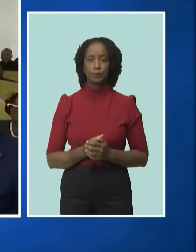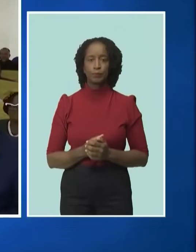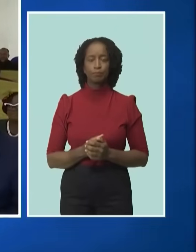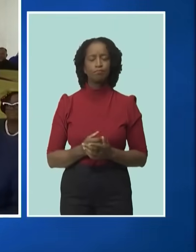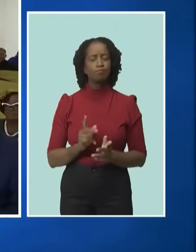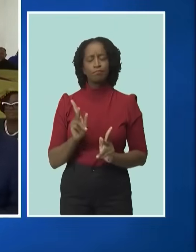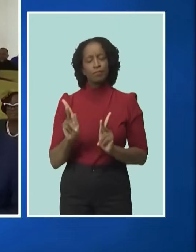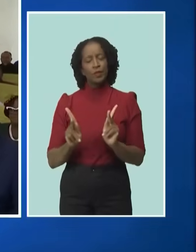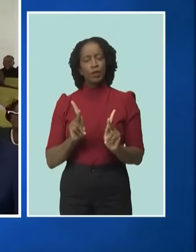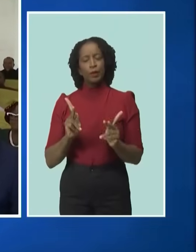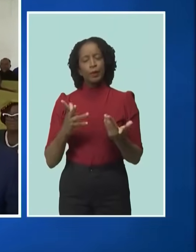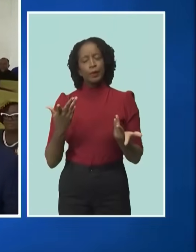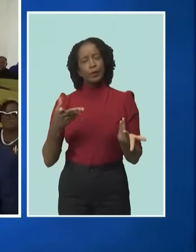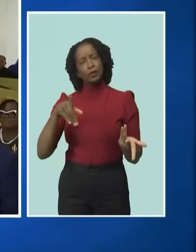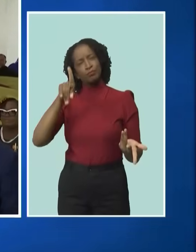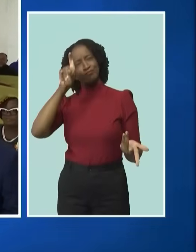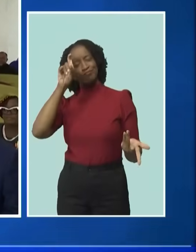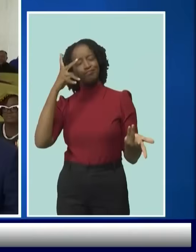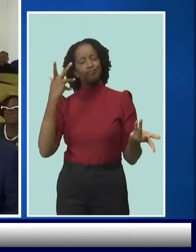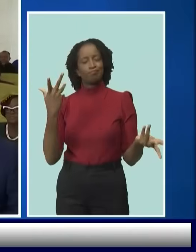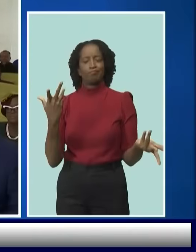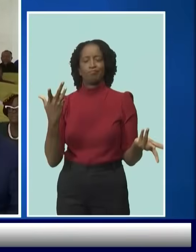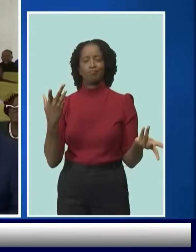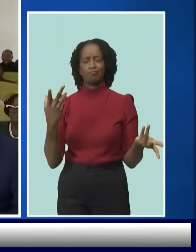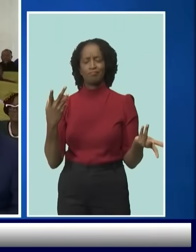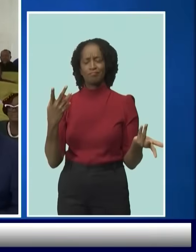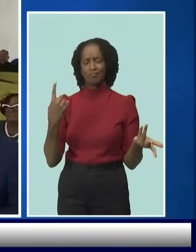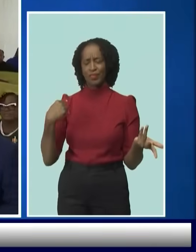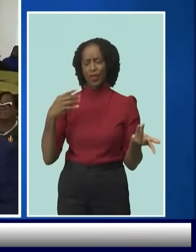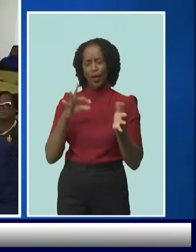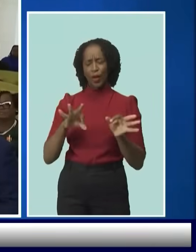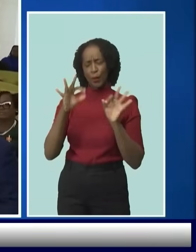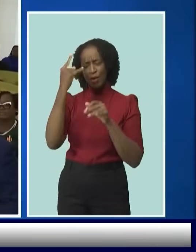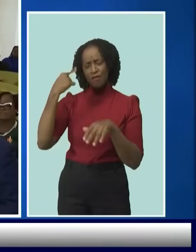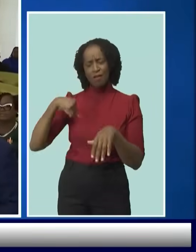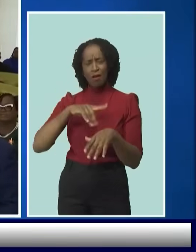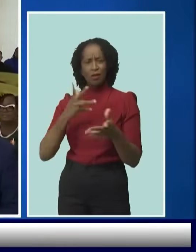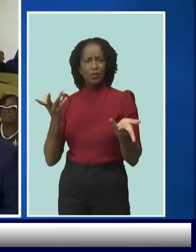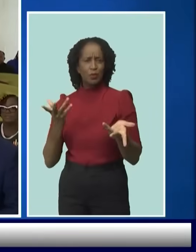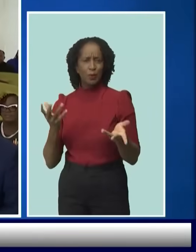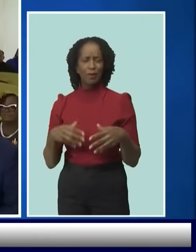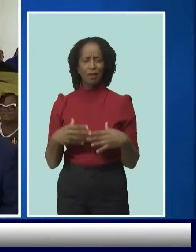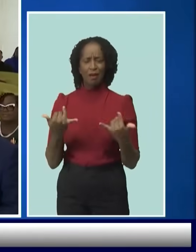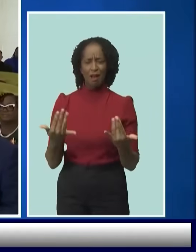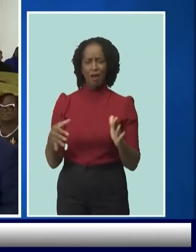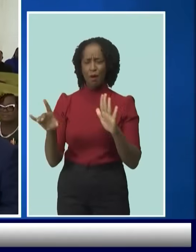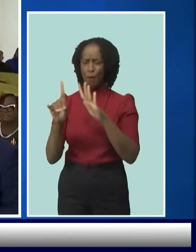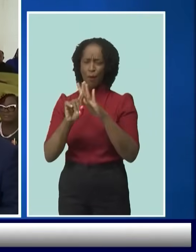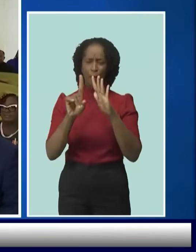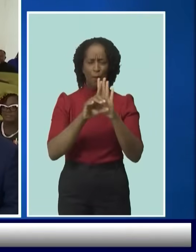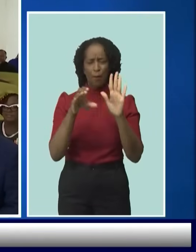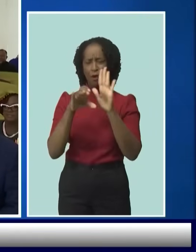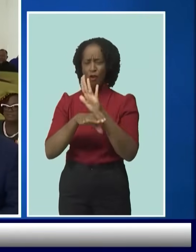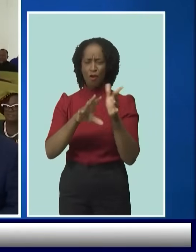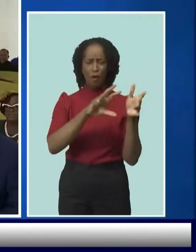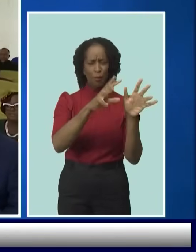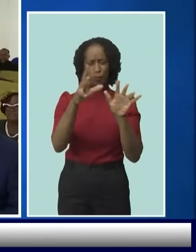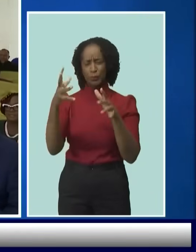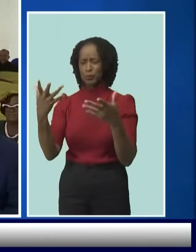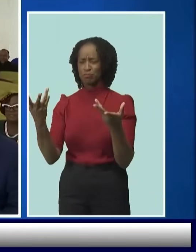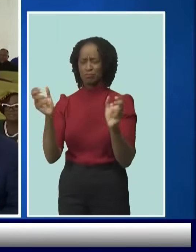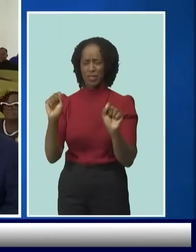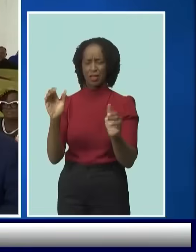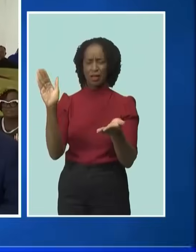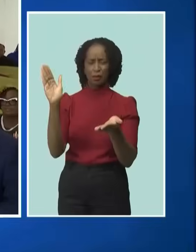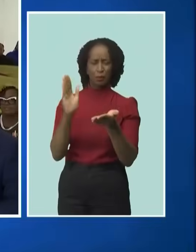asking themselves, who are we and what are we doing to be able to even combat the issues of crime and violence in this country. I think